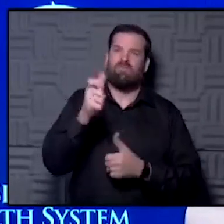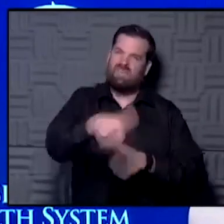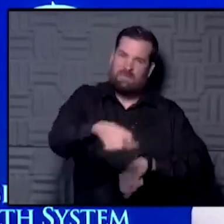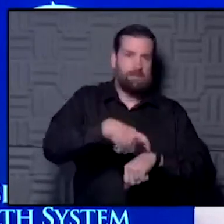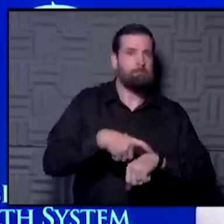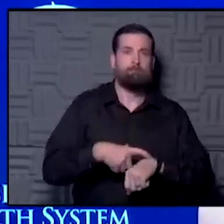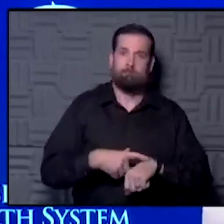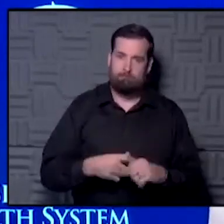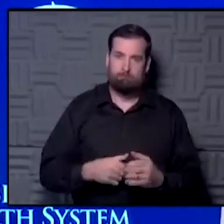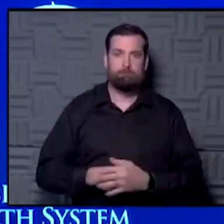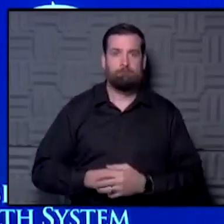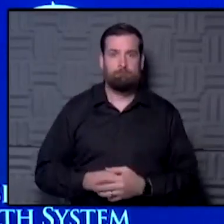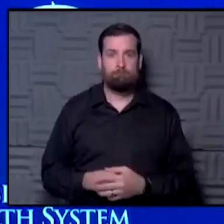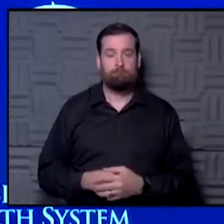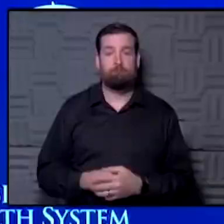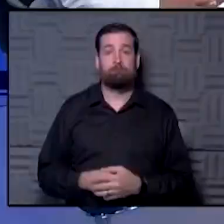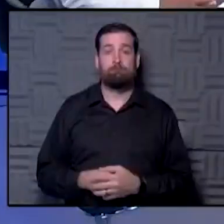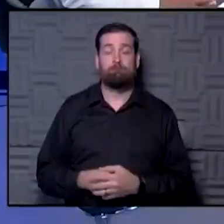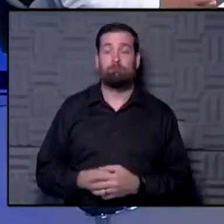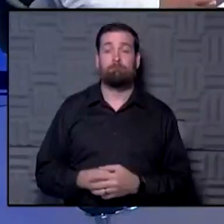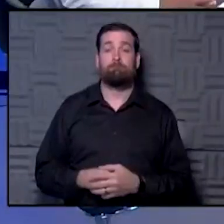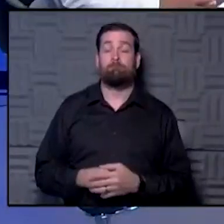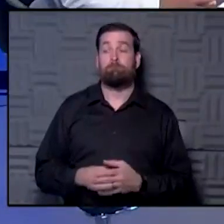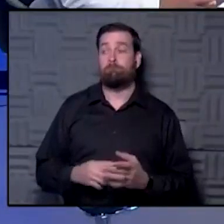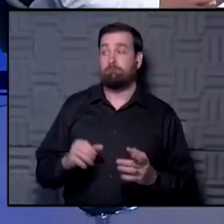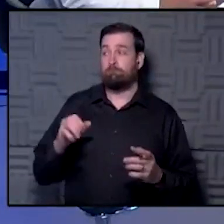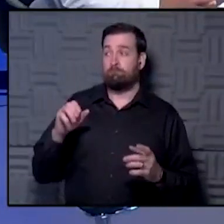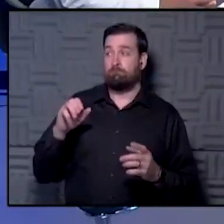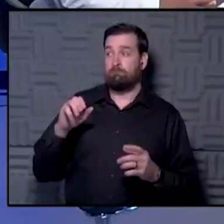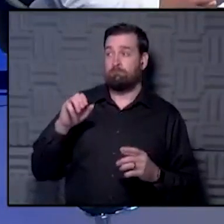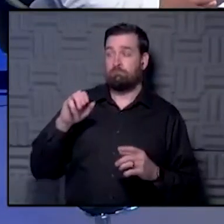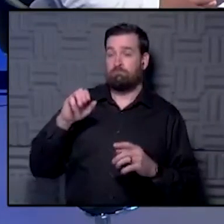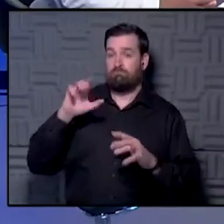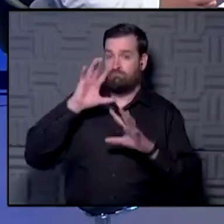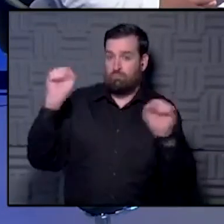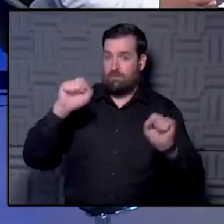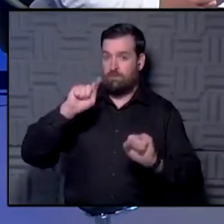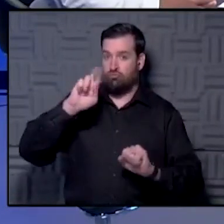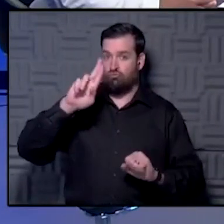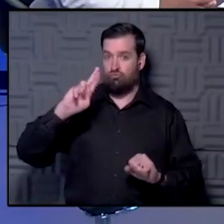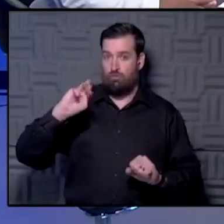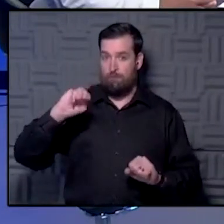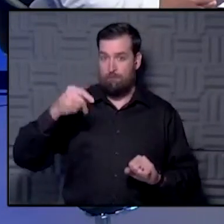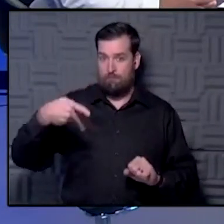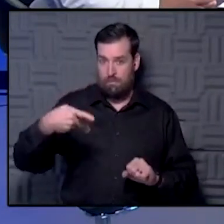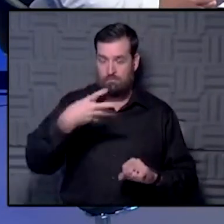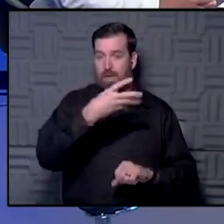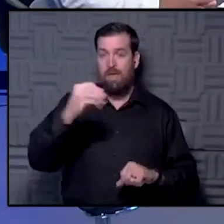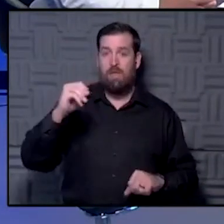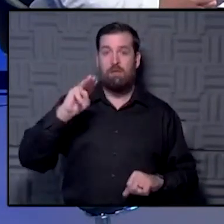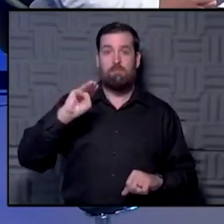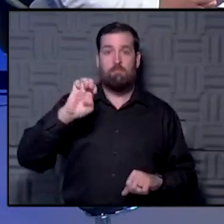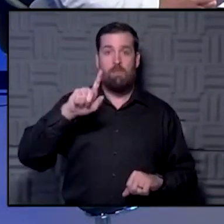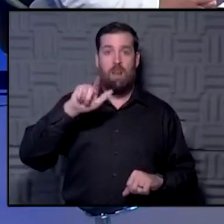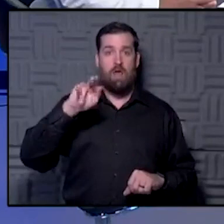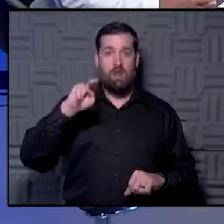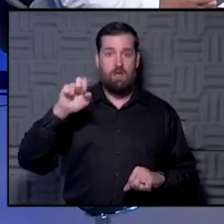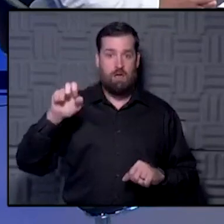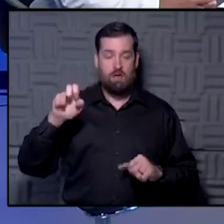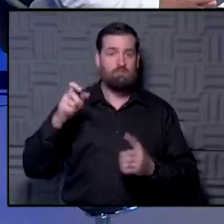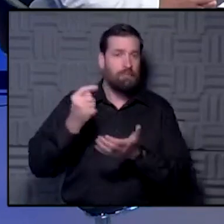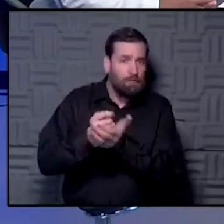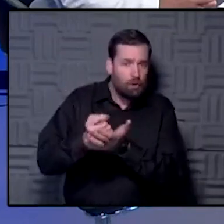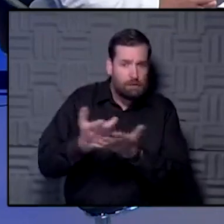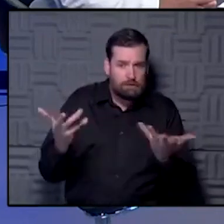So he and Melania, President Trump and Melania have tested positive for the virus. Therapies that they would